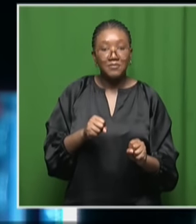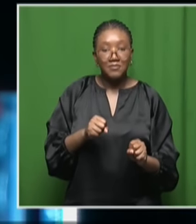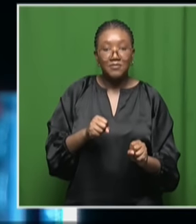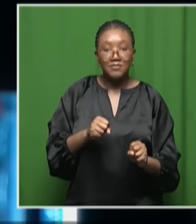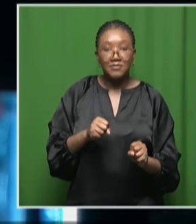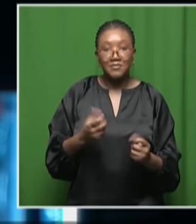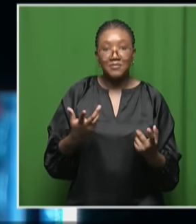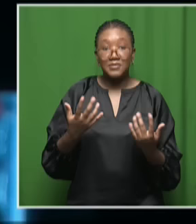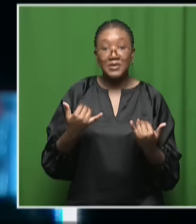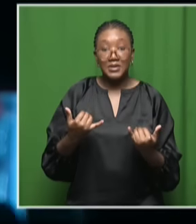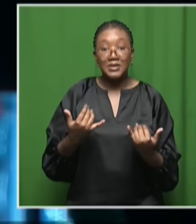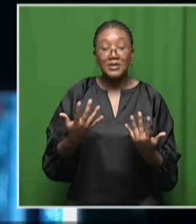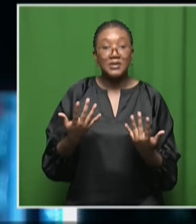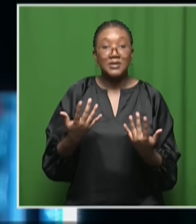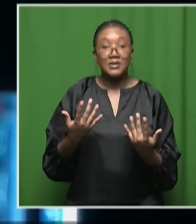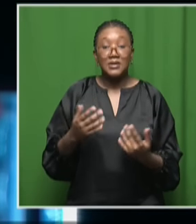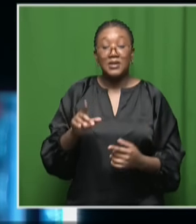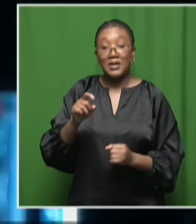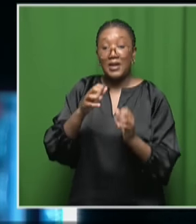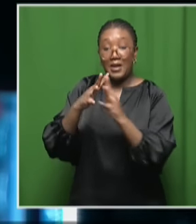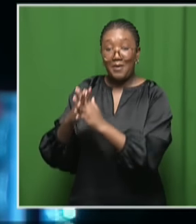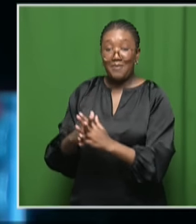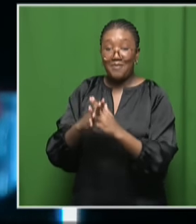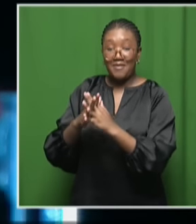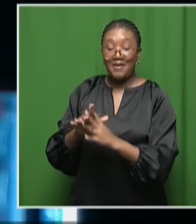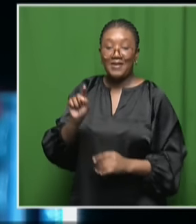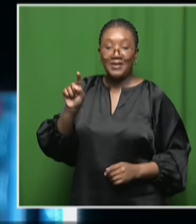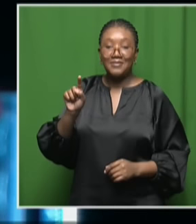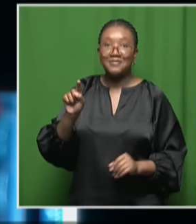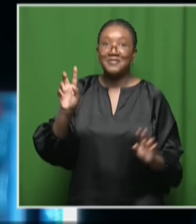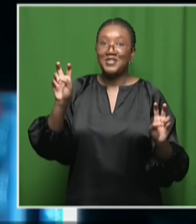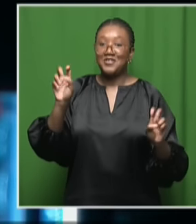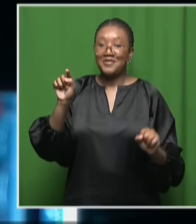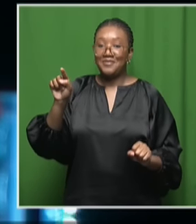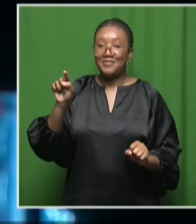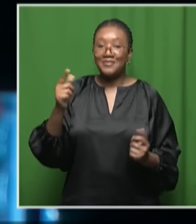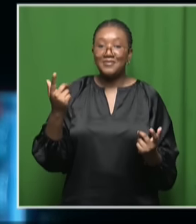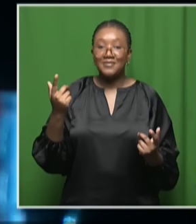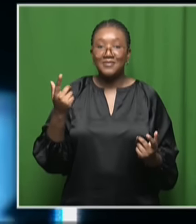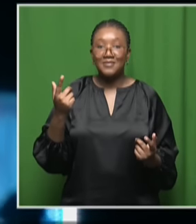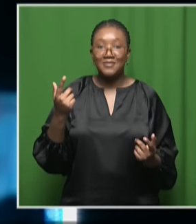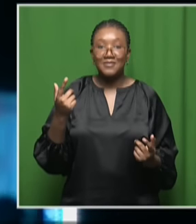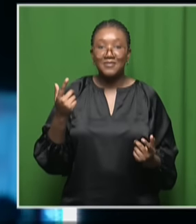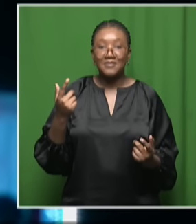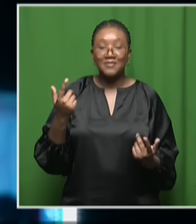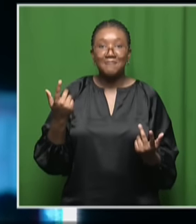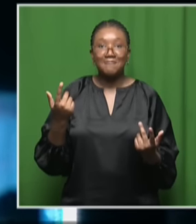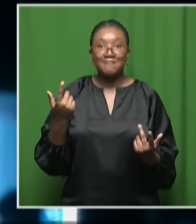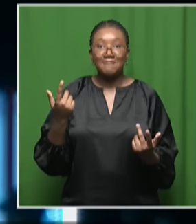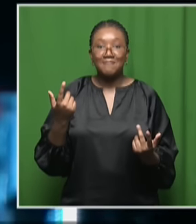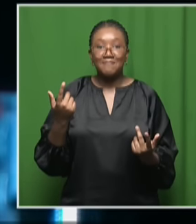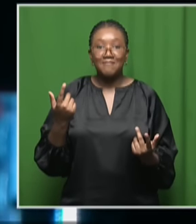But importantly, because you've raised the United States of America, what is the question then in terms